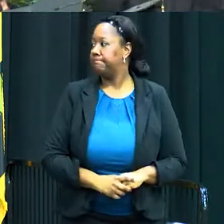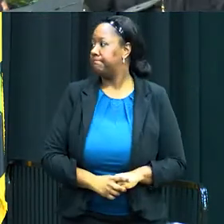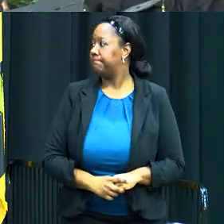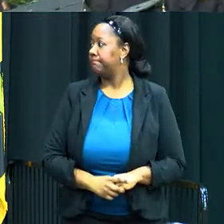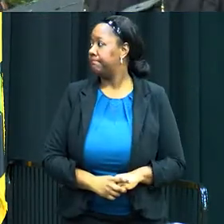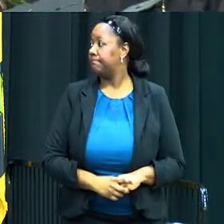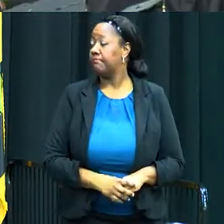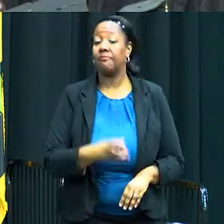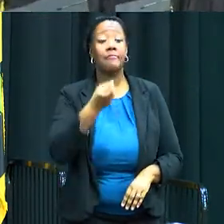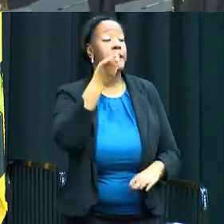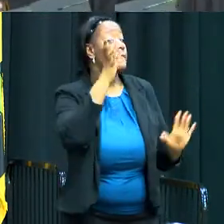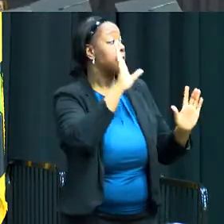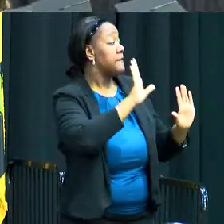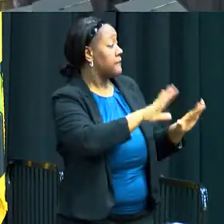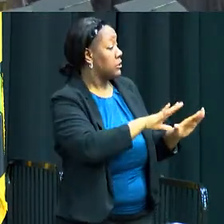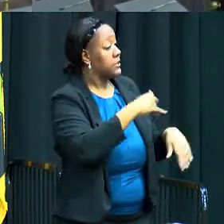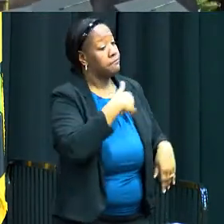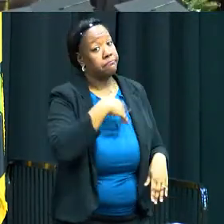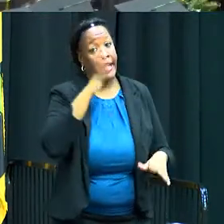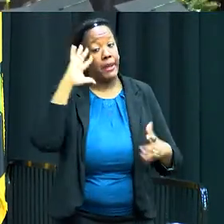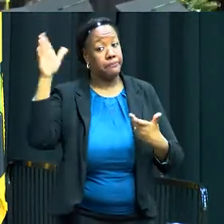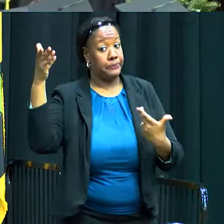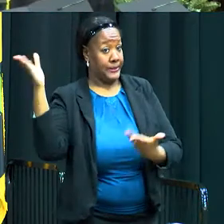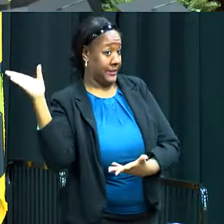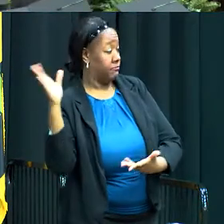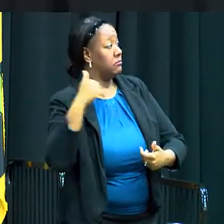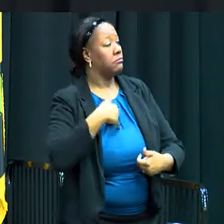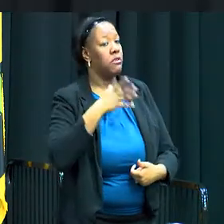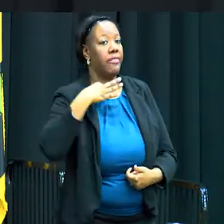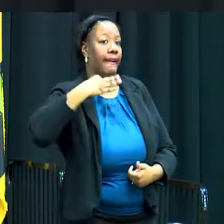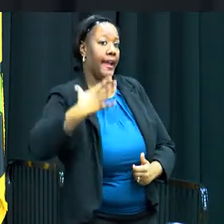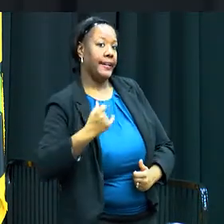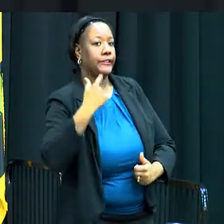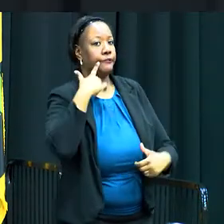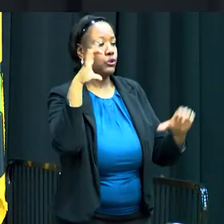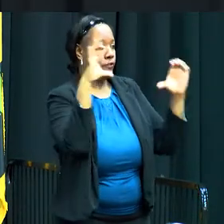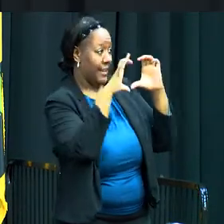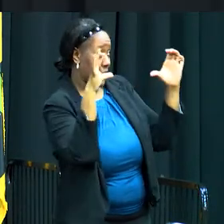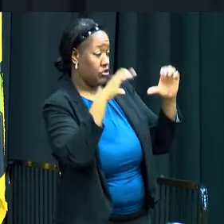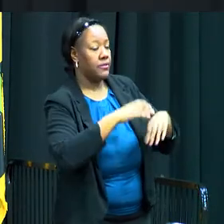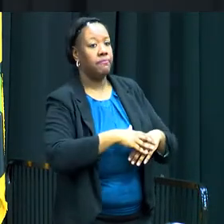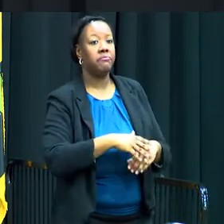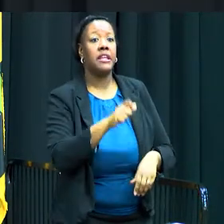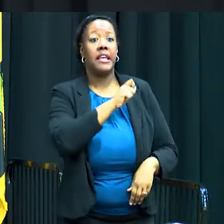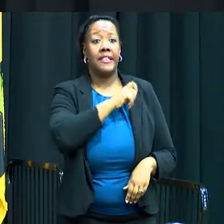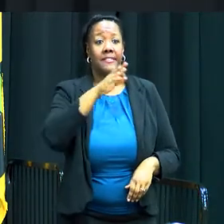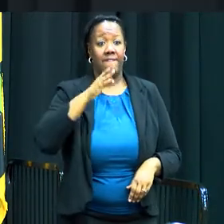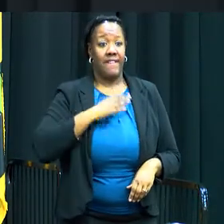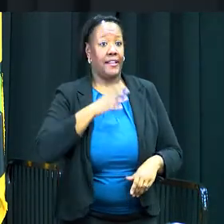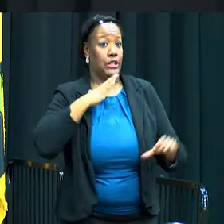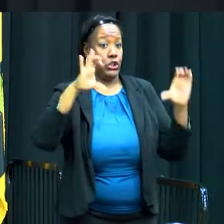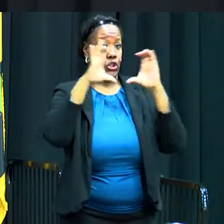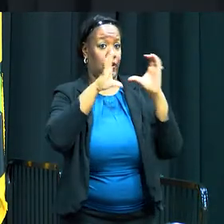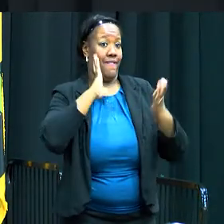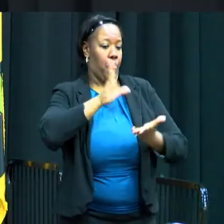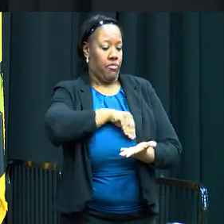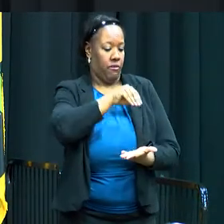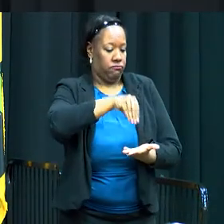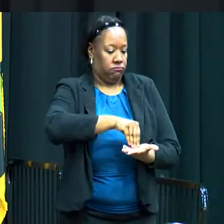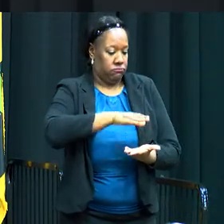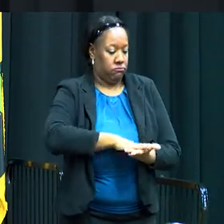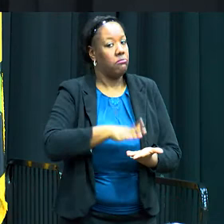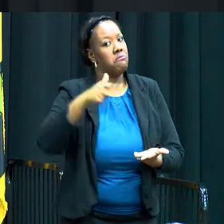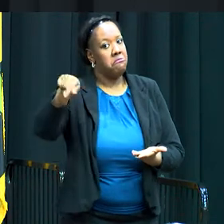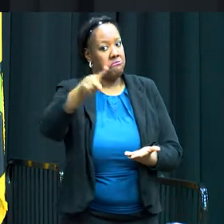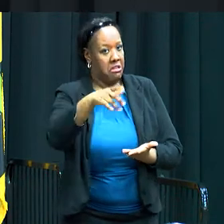First, Mr. Chair and Madam President, I present the candidates for certification. The faculty certify with this document that the following candidates have